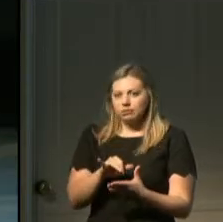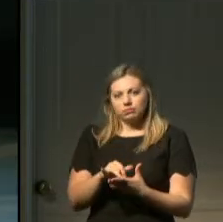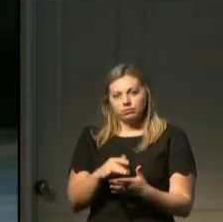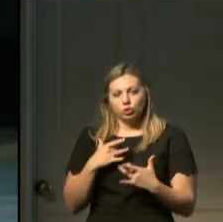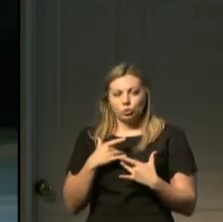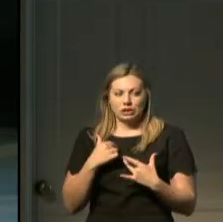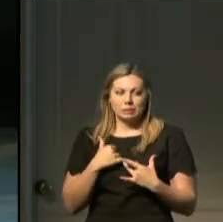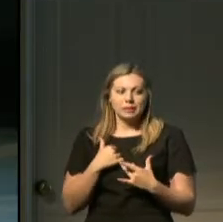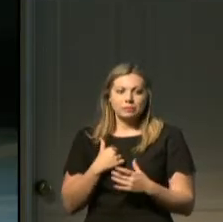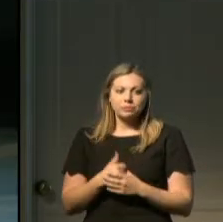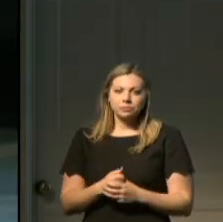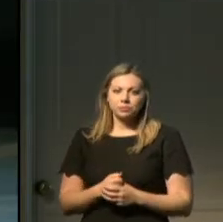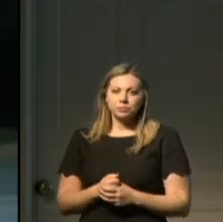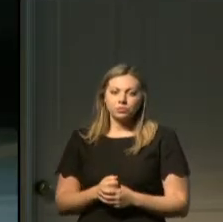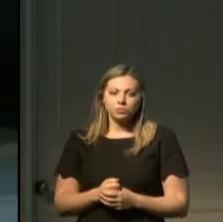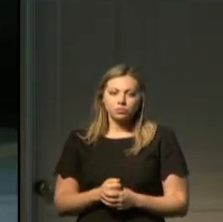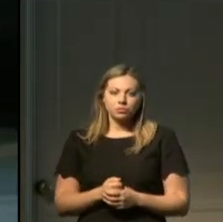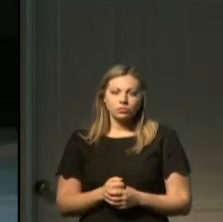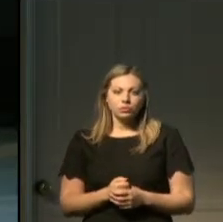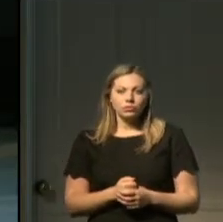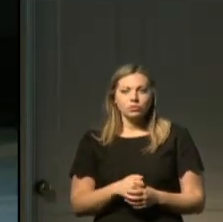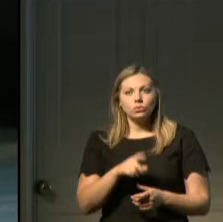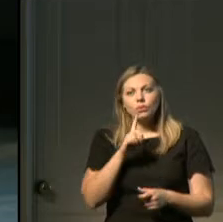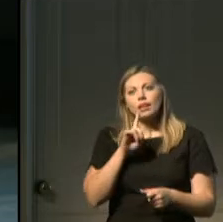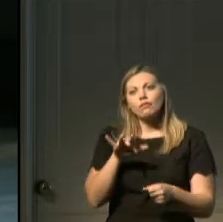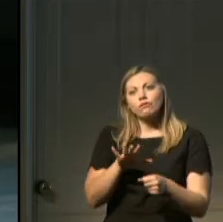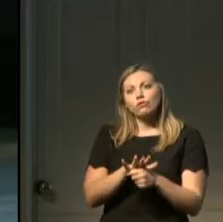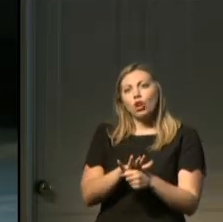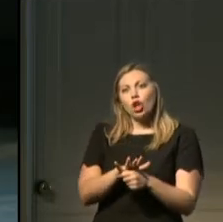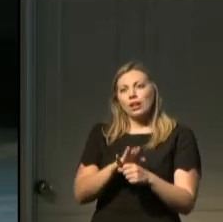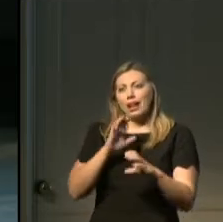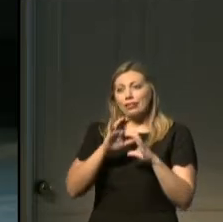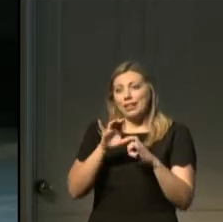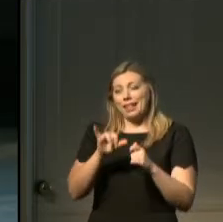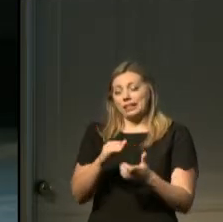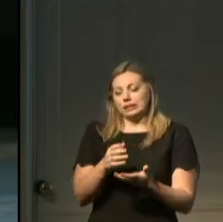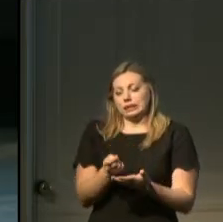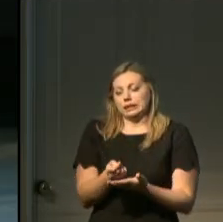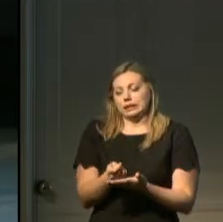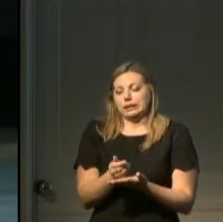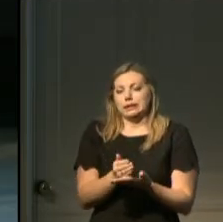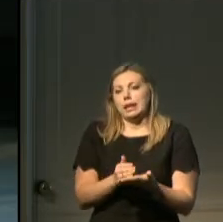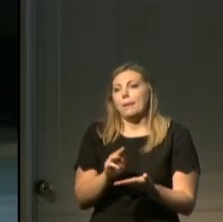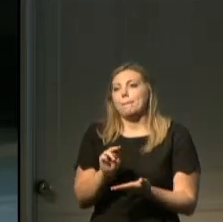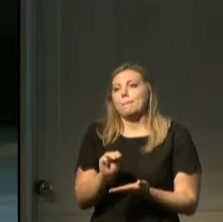have, in some ways, this whole conversation is a microcosm of my